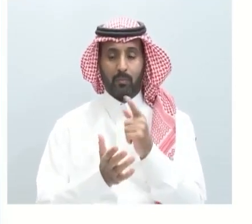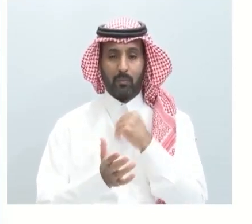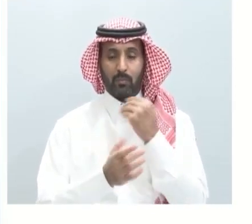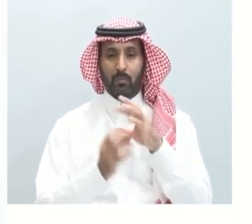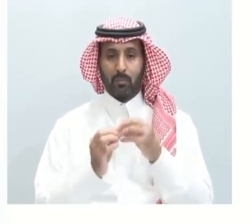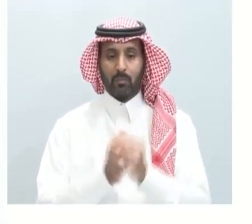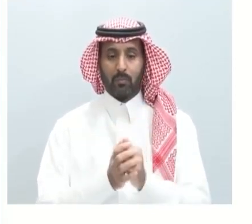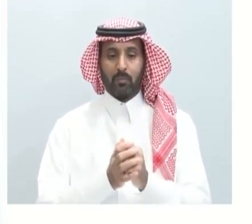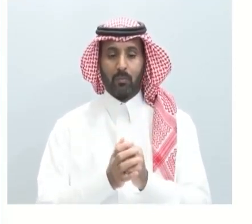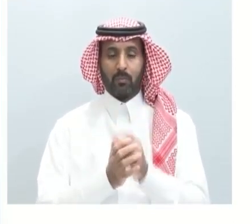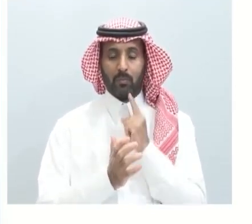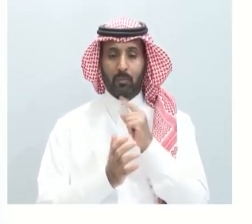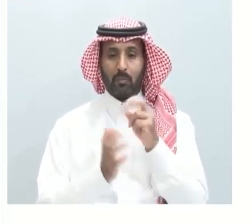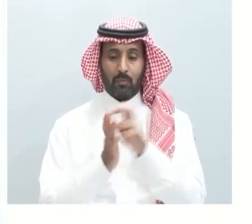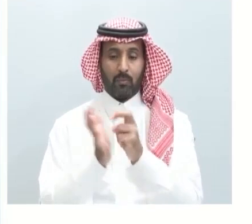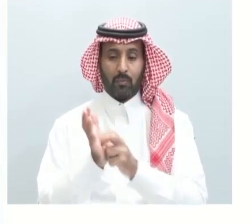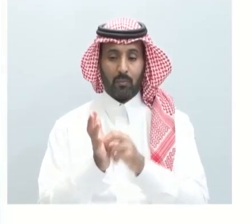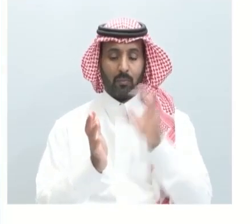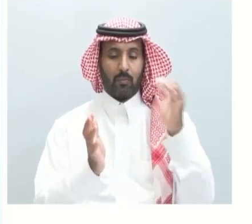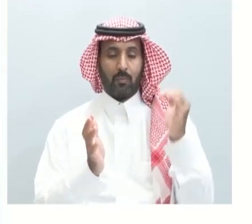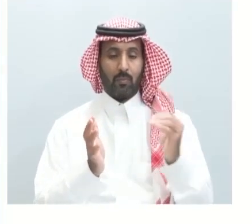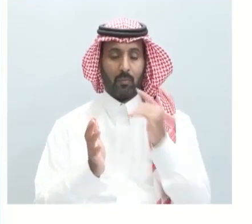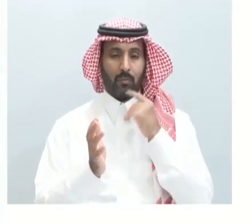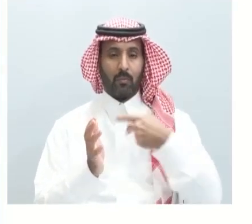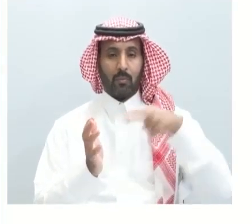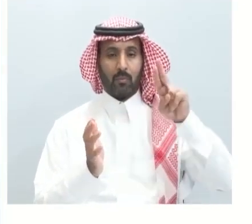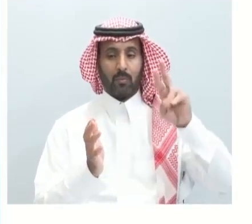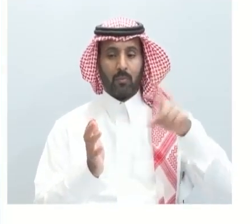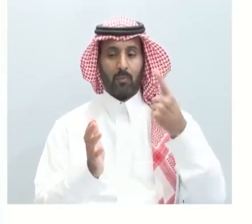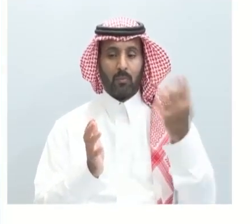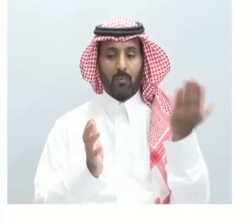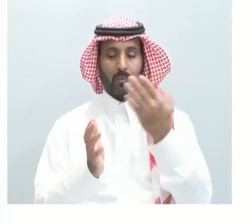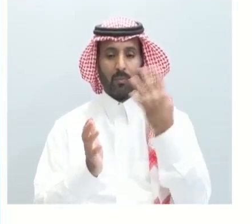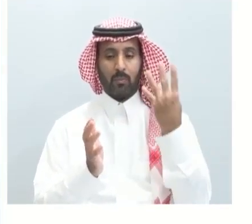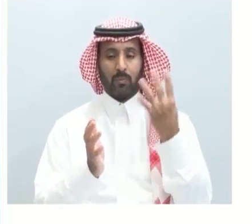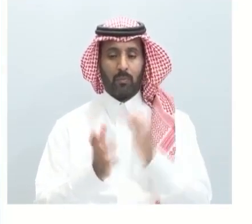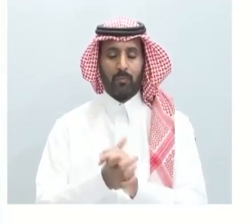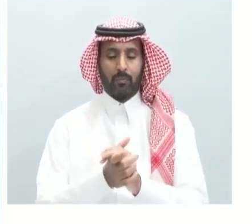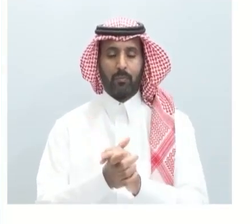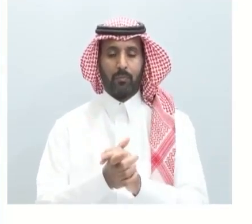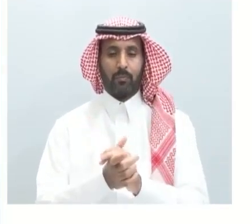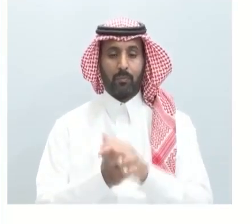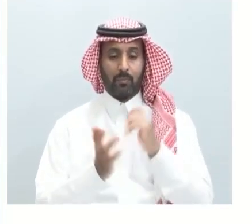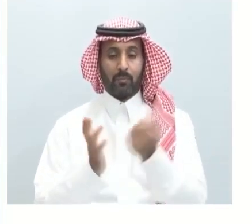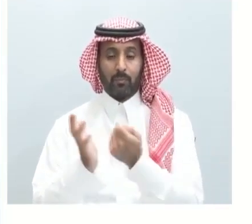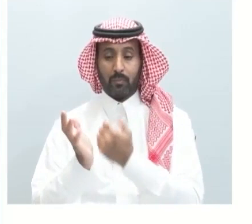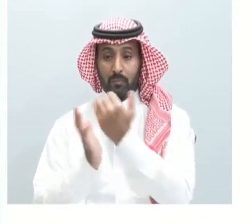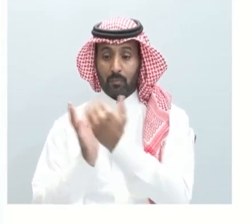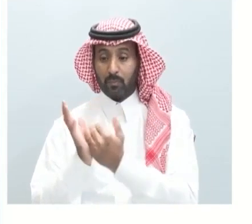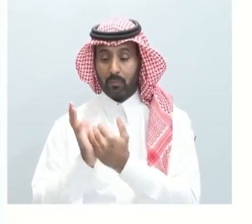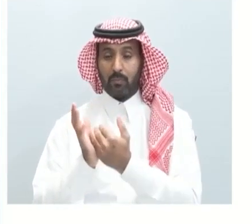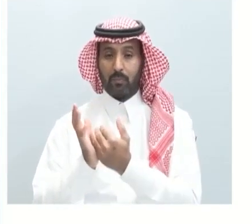culture again use the grammar point from unit one two 4 so to write your expository